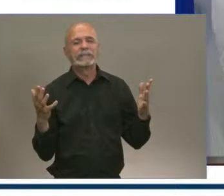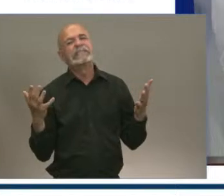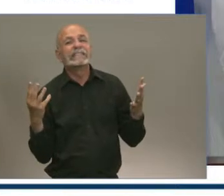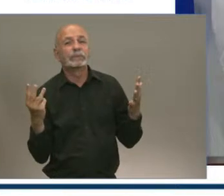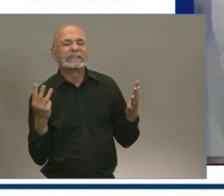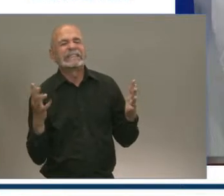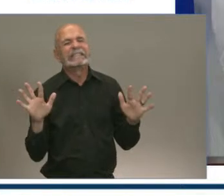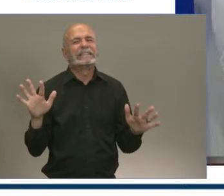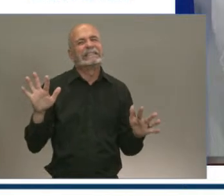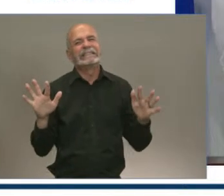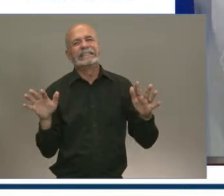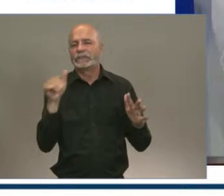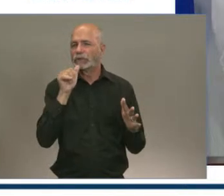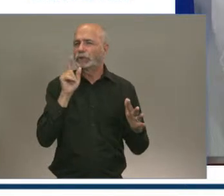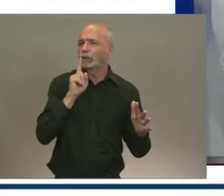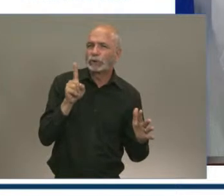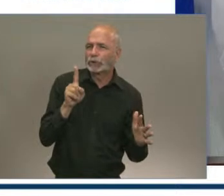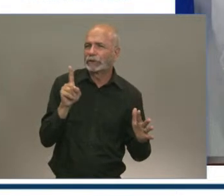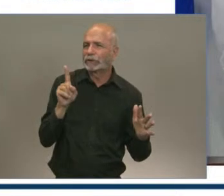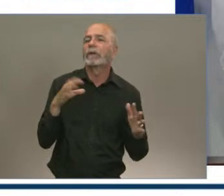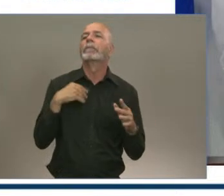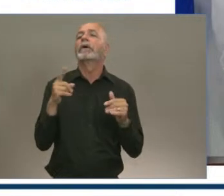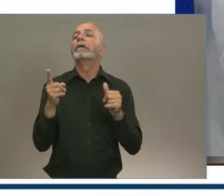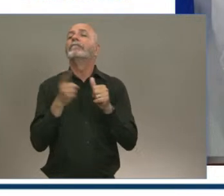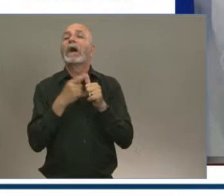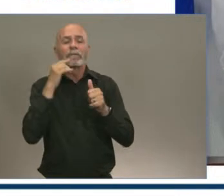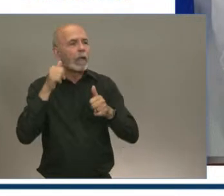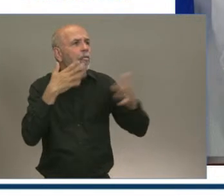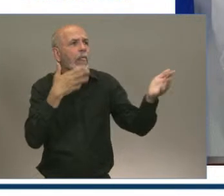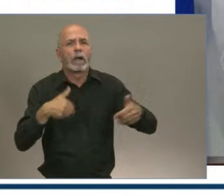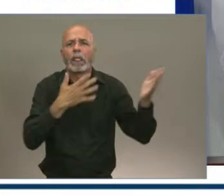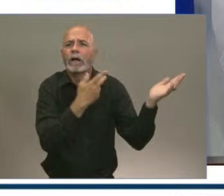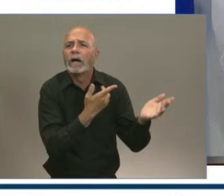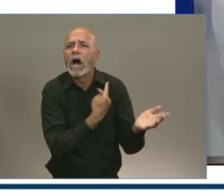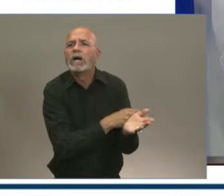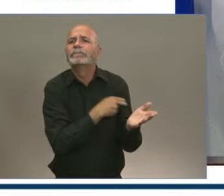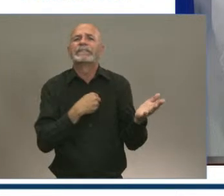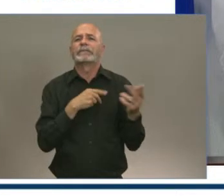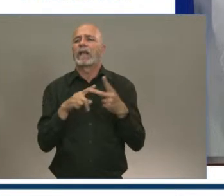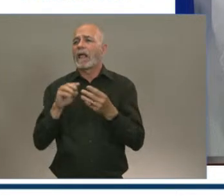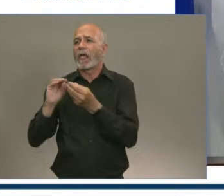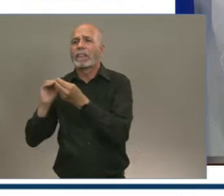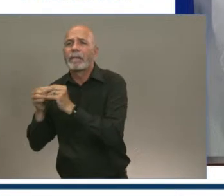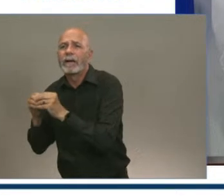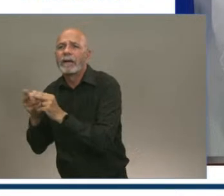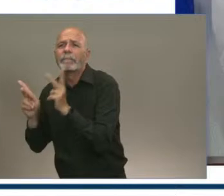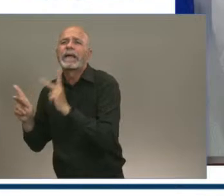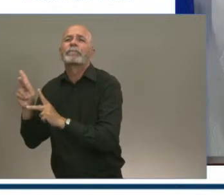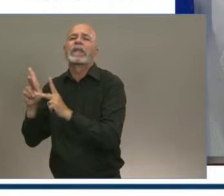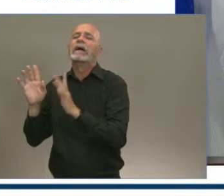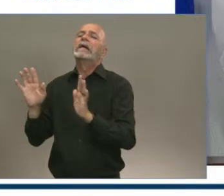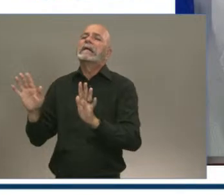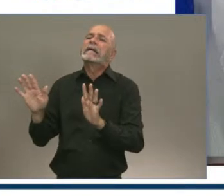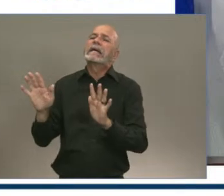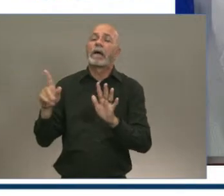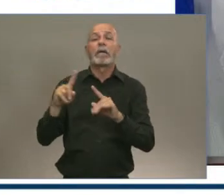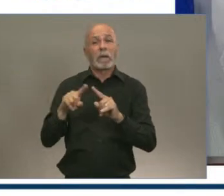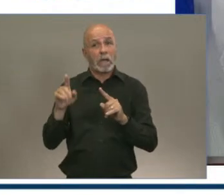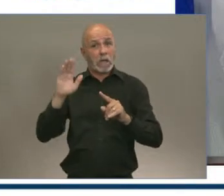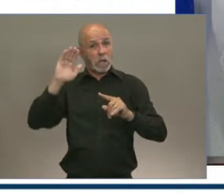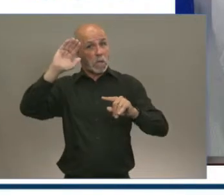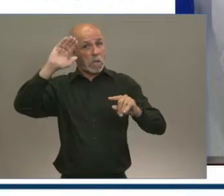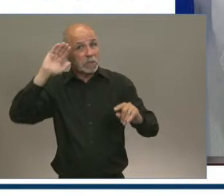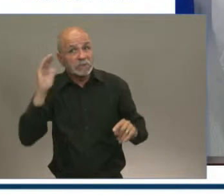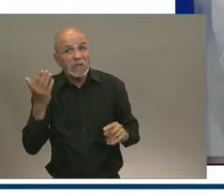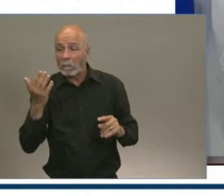the epidemiology, all those factors that we look at as we look at the case numbers. But all signs point to